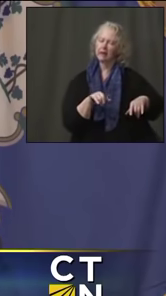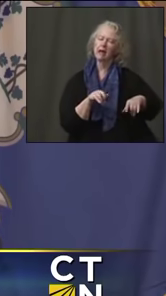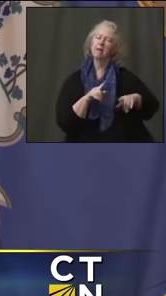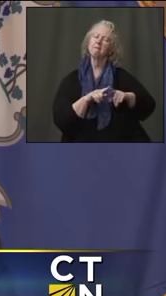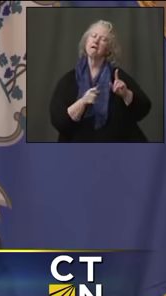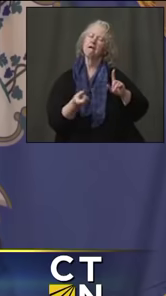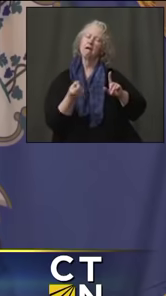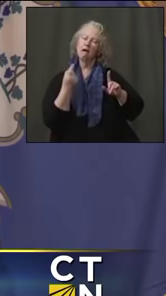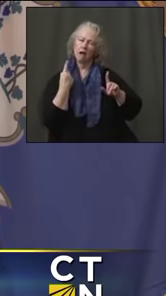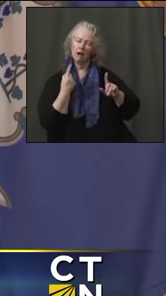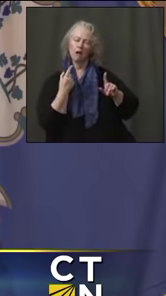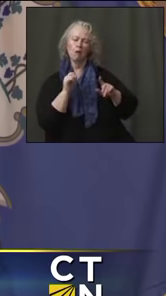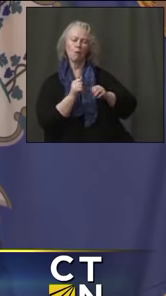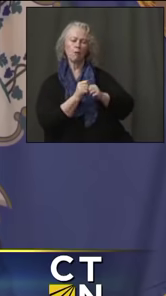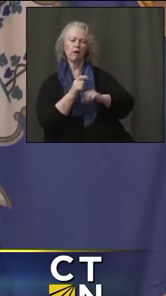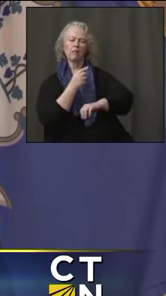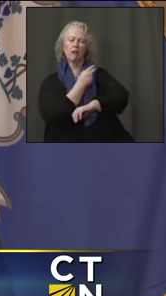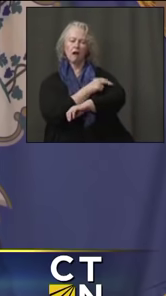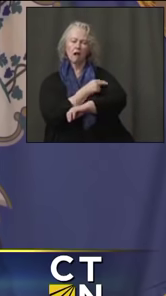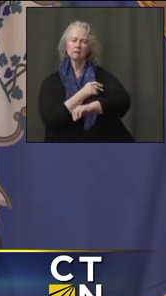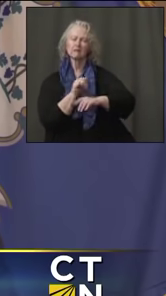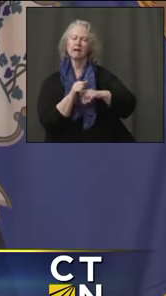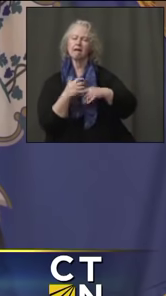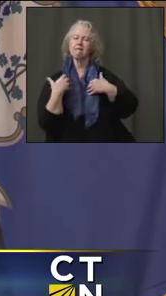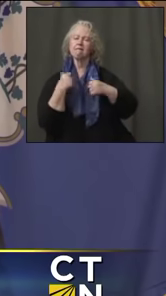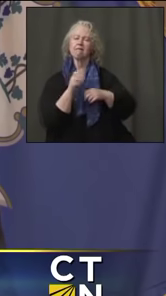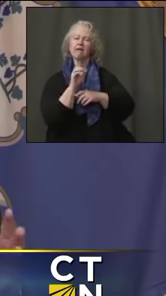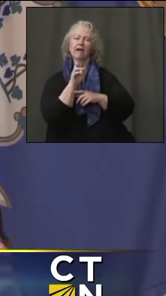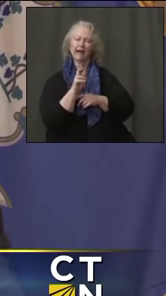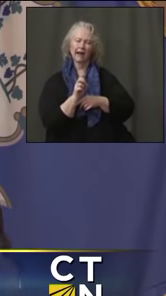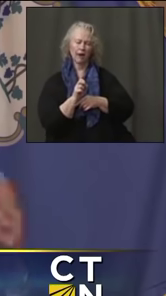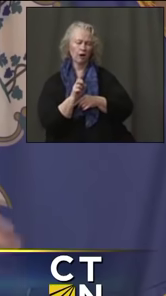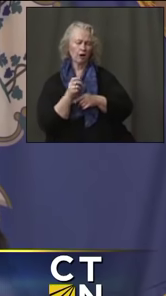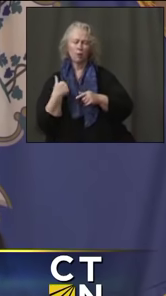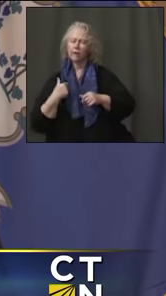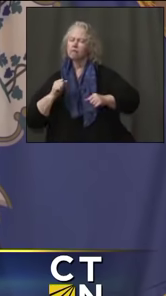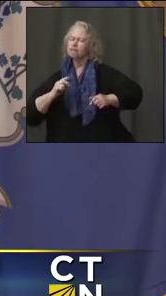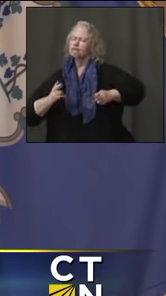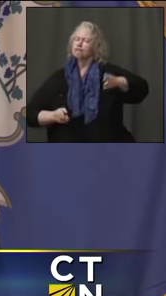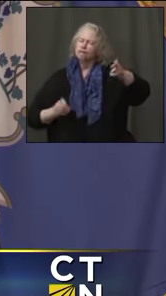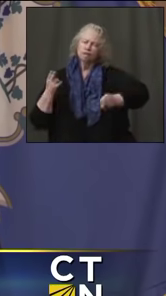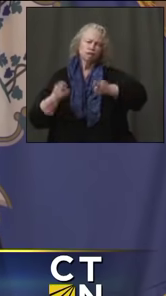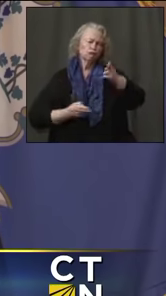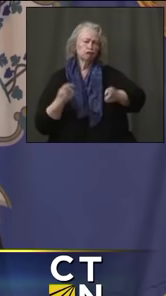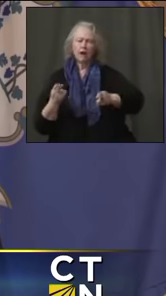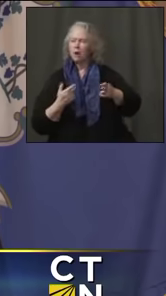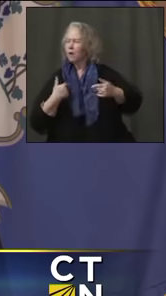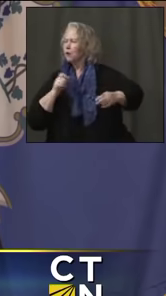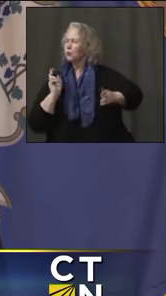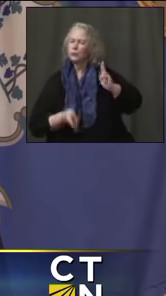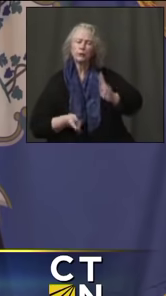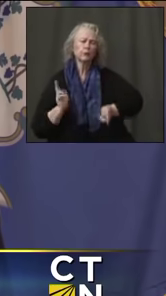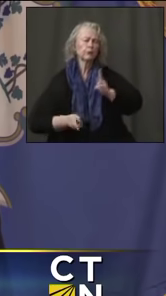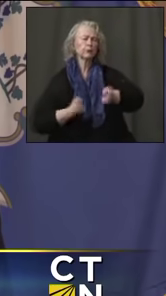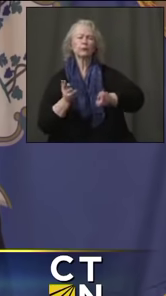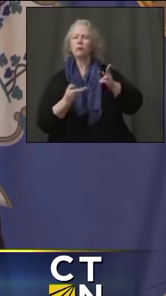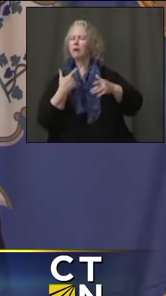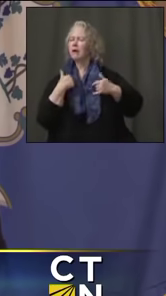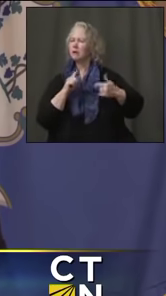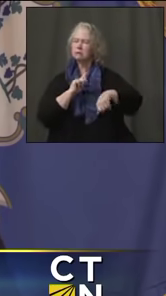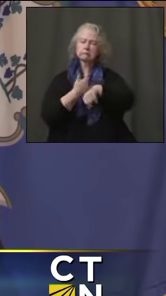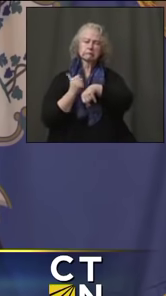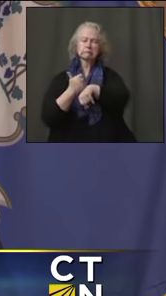when it came to our hospitals and healthcare facilities, we were in a rush. We were creating mass units. We were doing field hospitals. We were